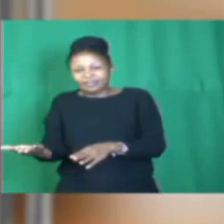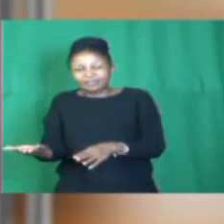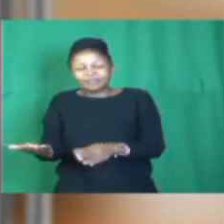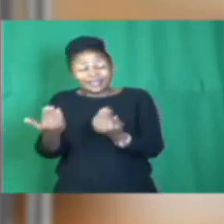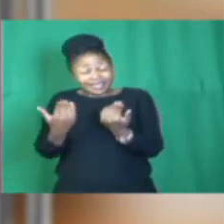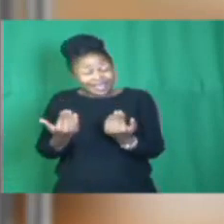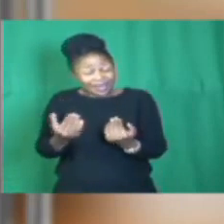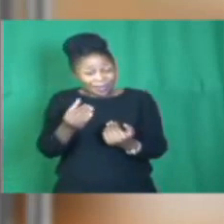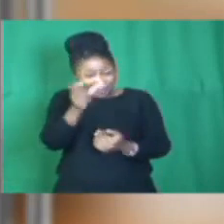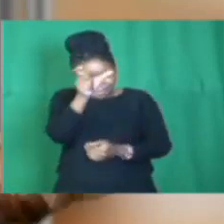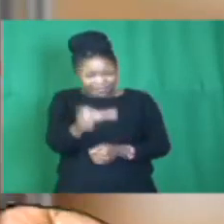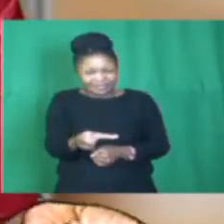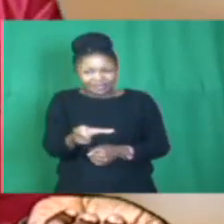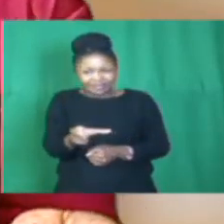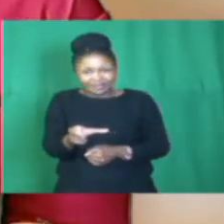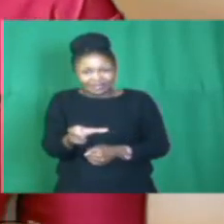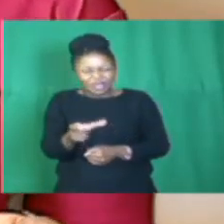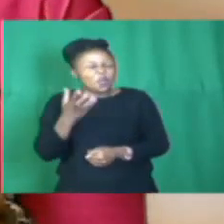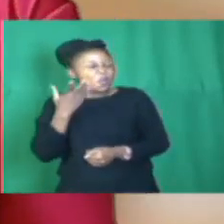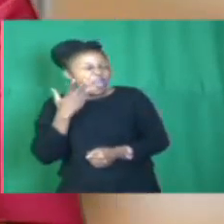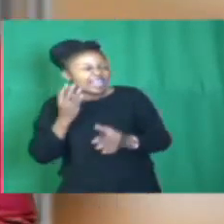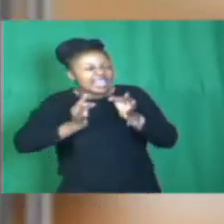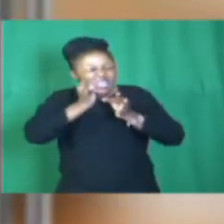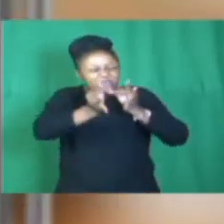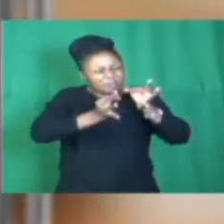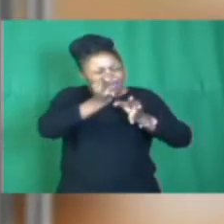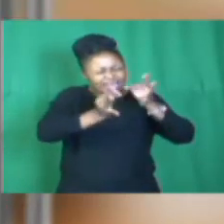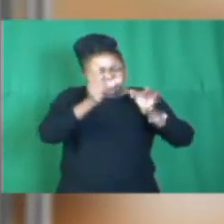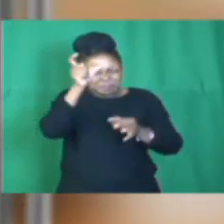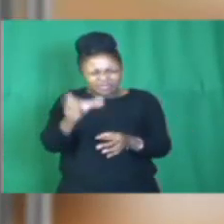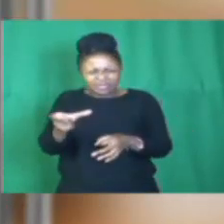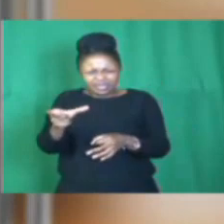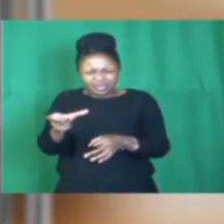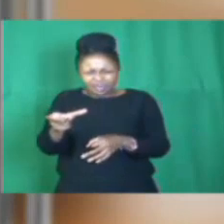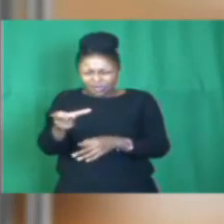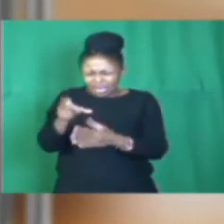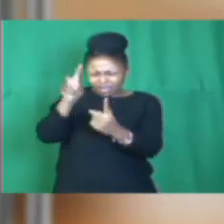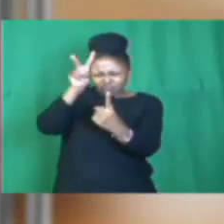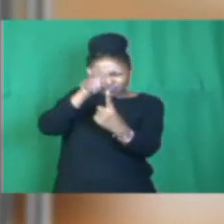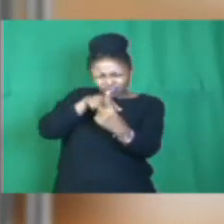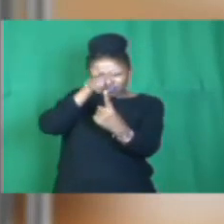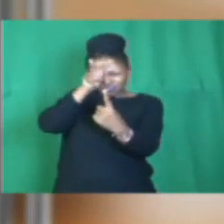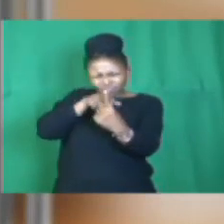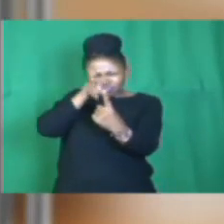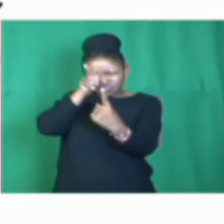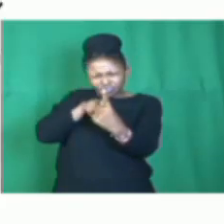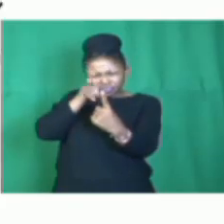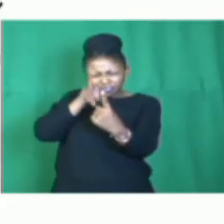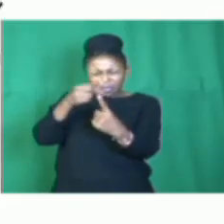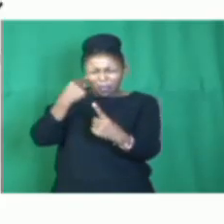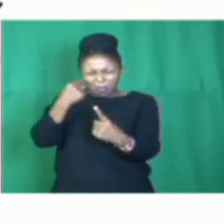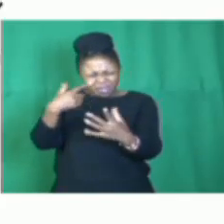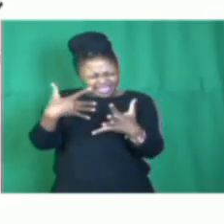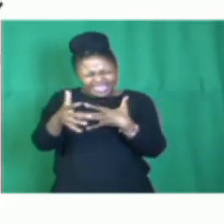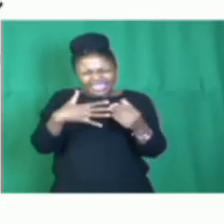normally mention what is common to everybody, but you point out what is unusual. This